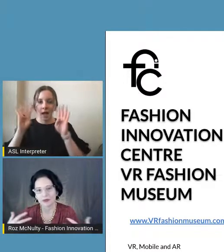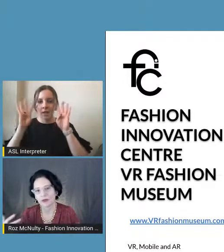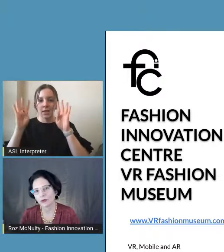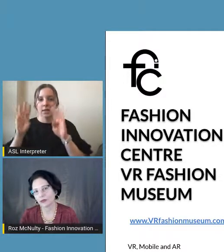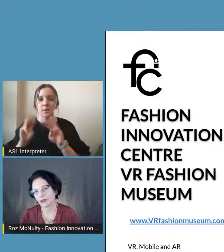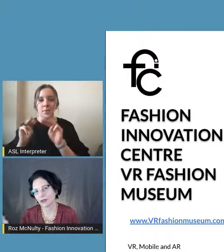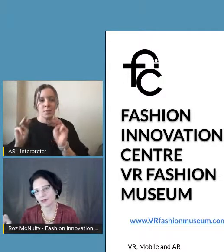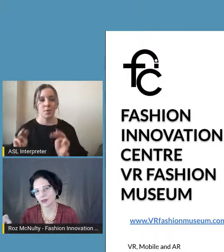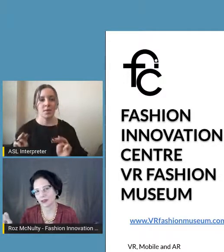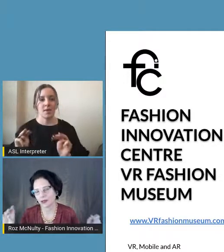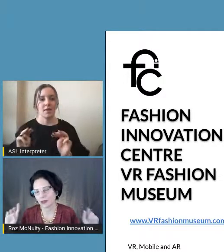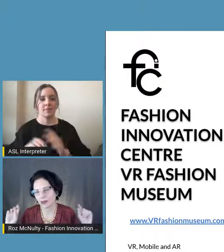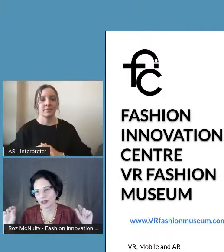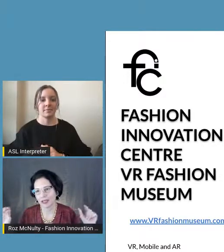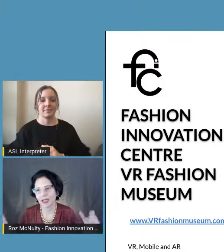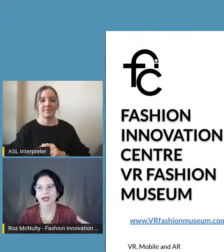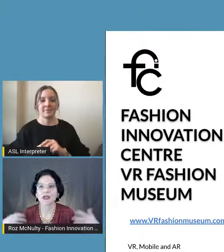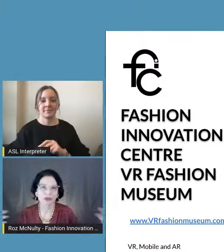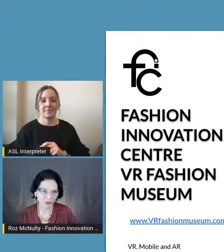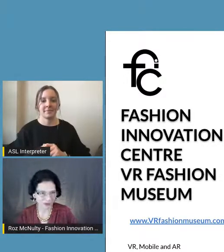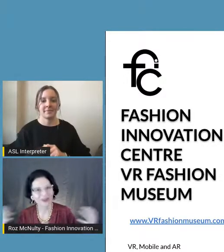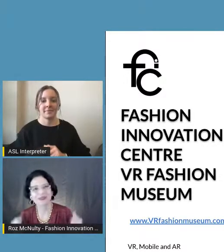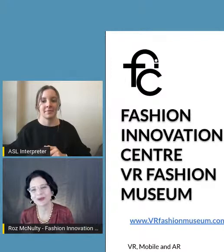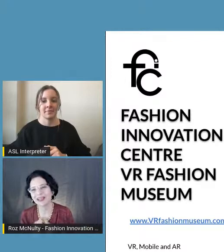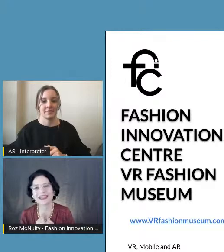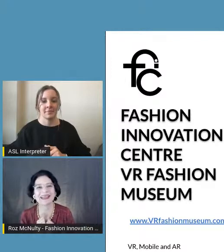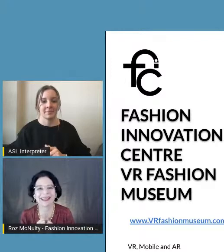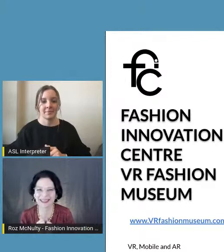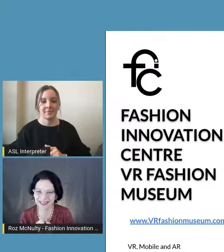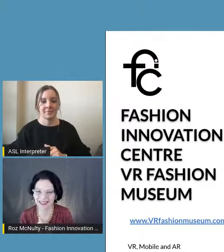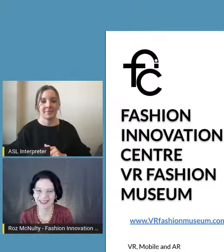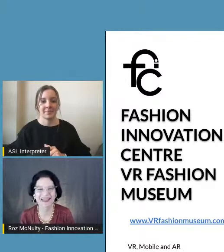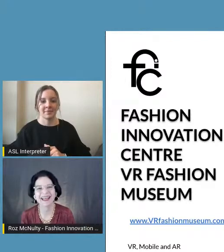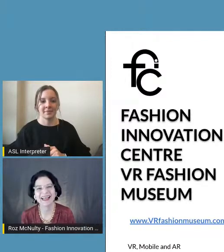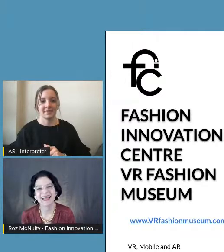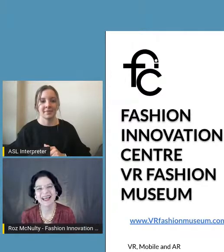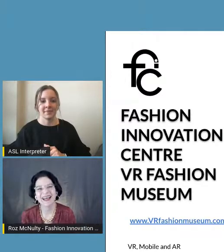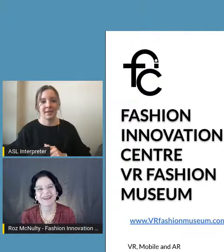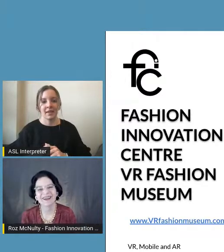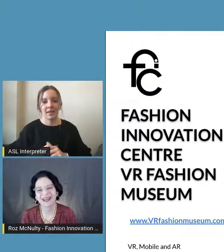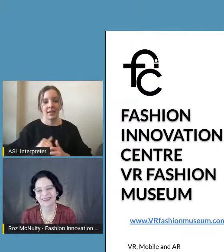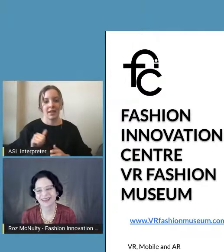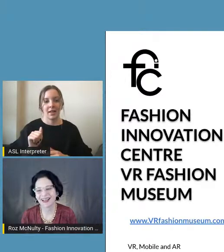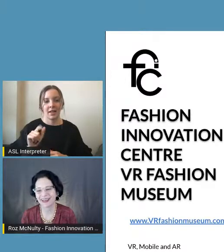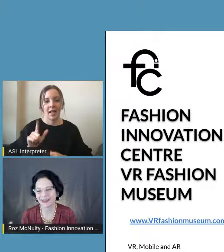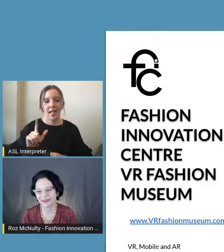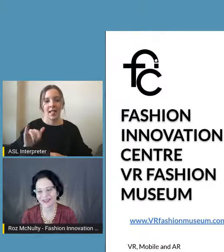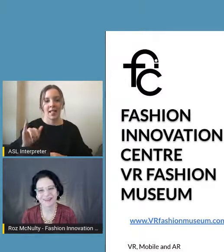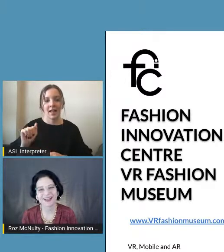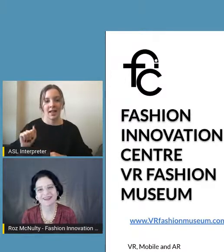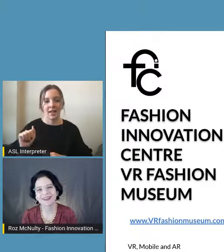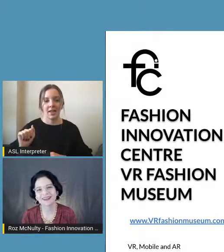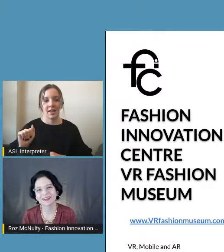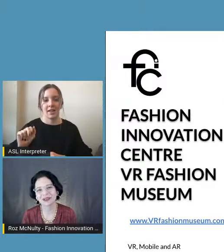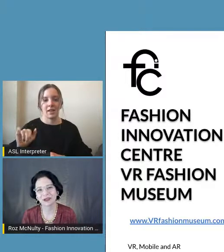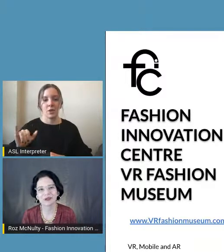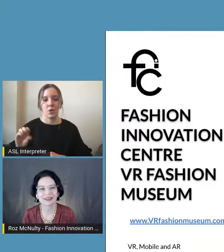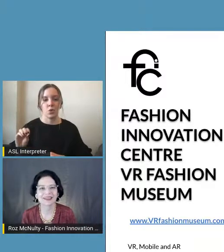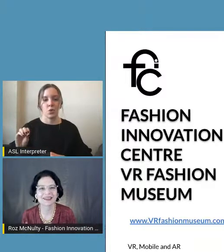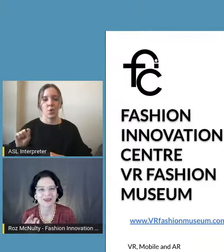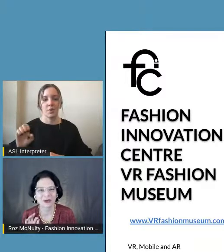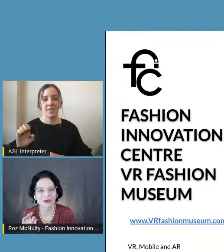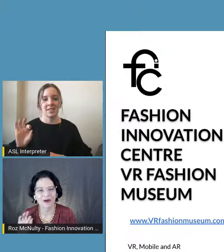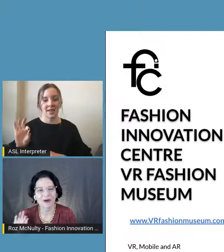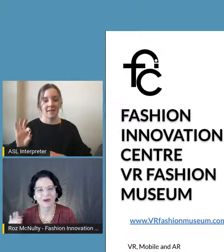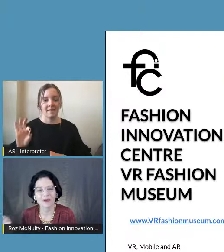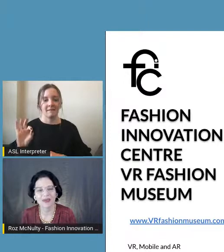And I'm nervous enough, Elijah Yosef, right? Elijah, who has done a fantastic interior,